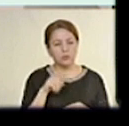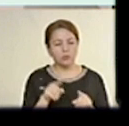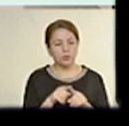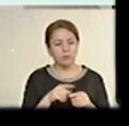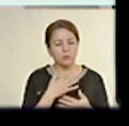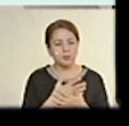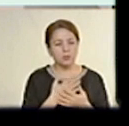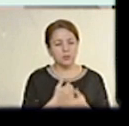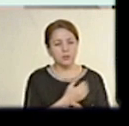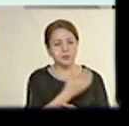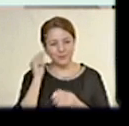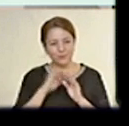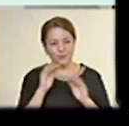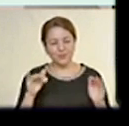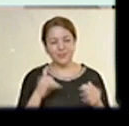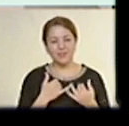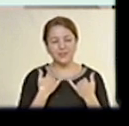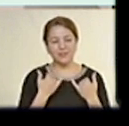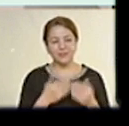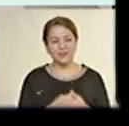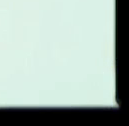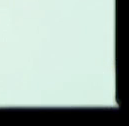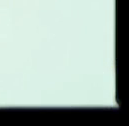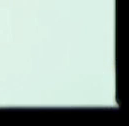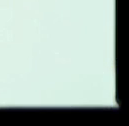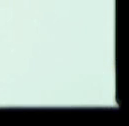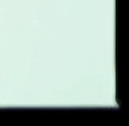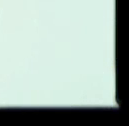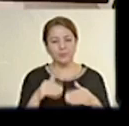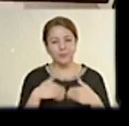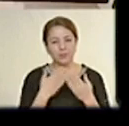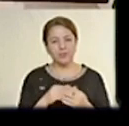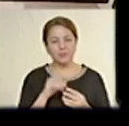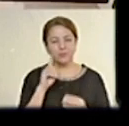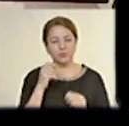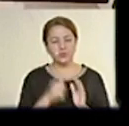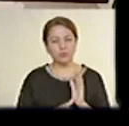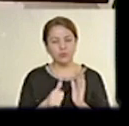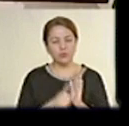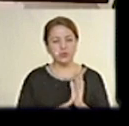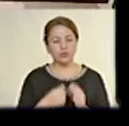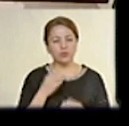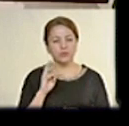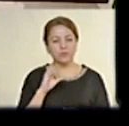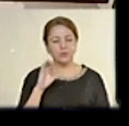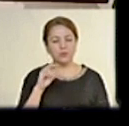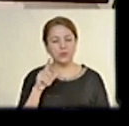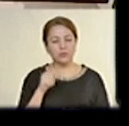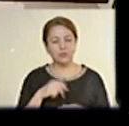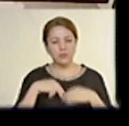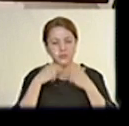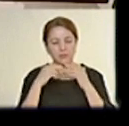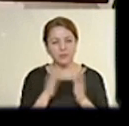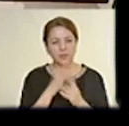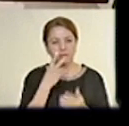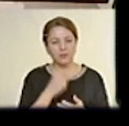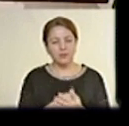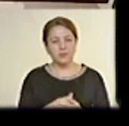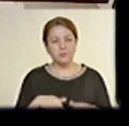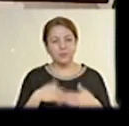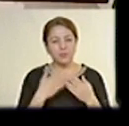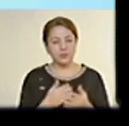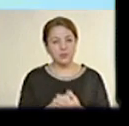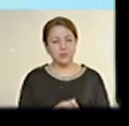masalalar sizga tushunarli bo'lgan bo'lsa, navbatdagi darsligingizda berilgan 166 misolga diqqat bilan e'tibor qiling.